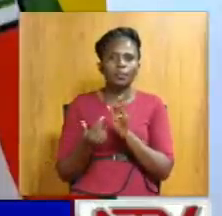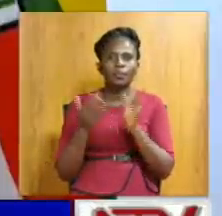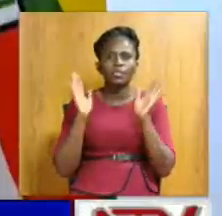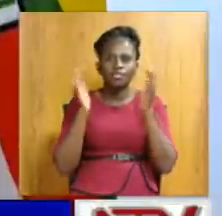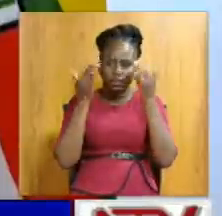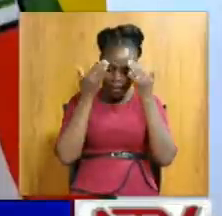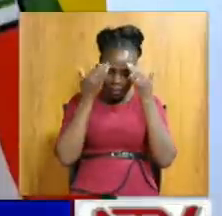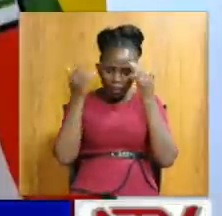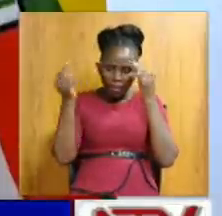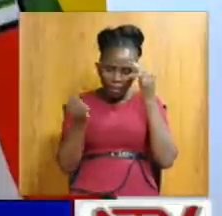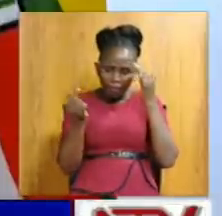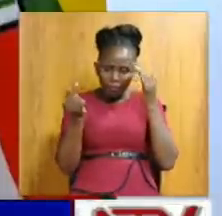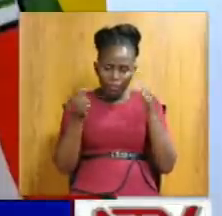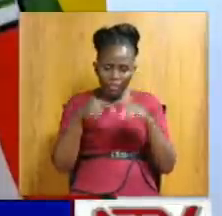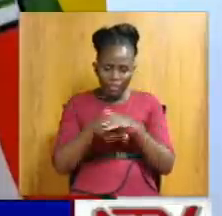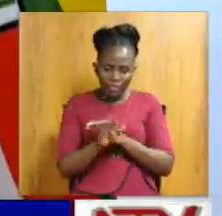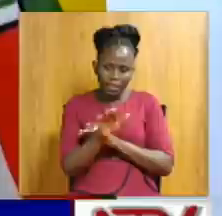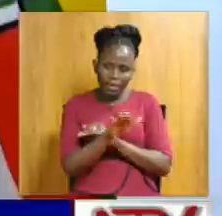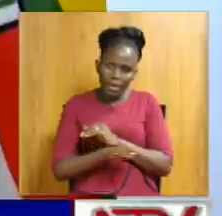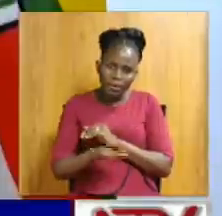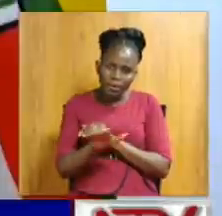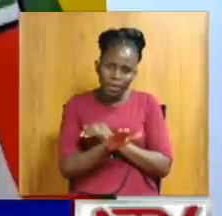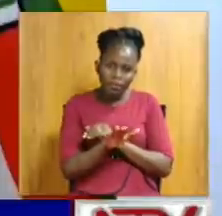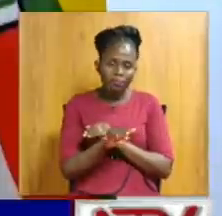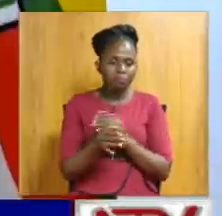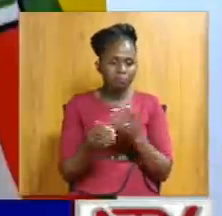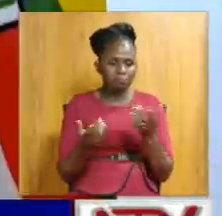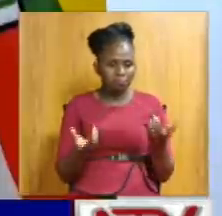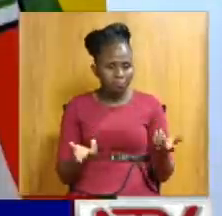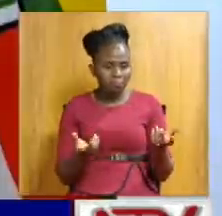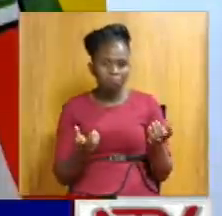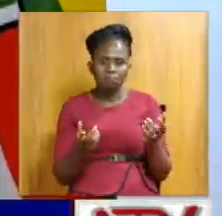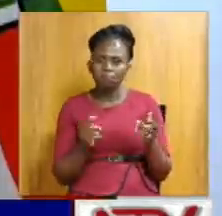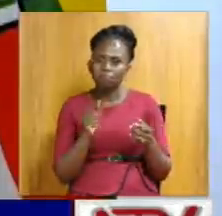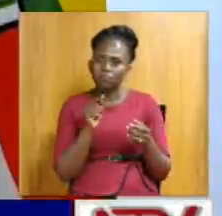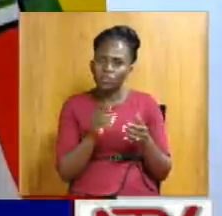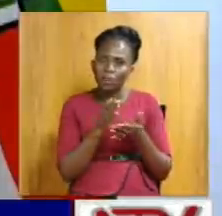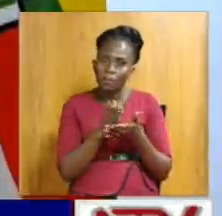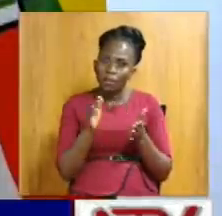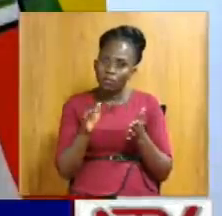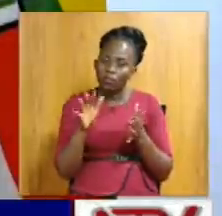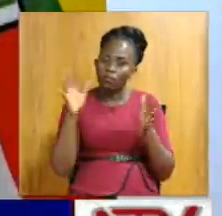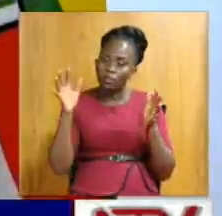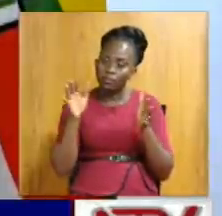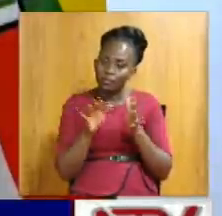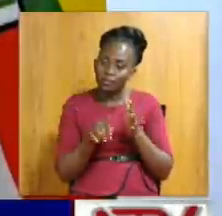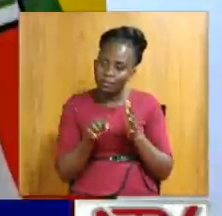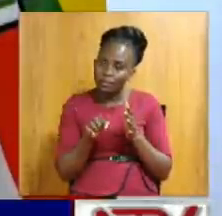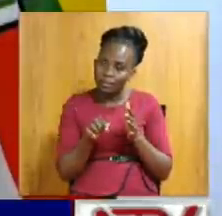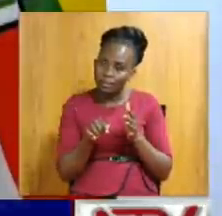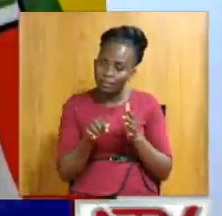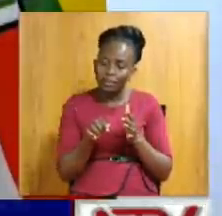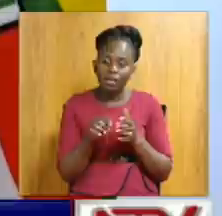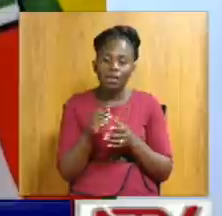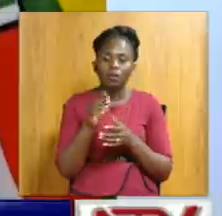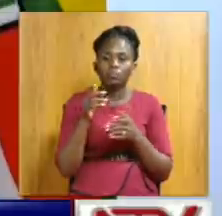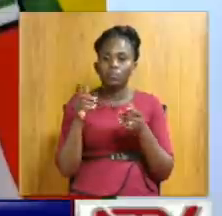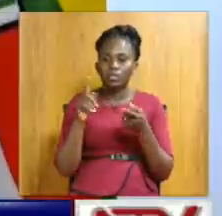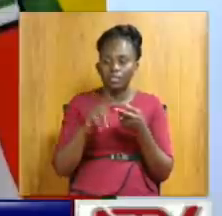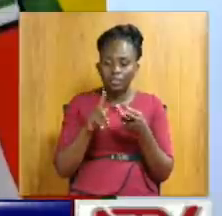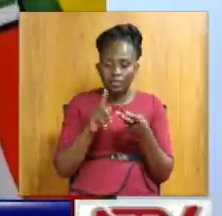coming to our area, this part of the Great Lakes. The Protestants came